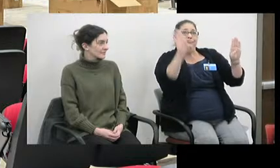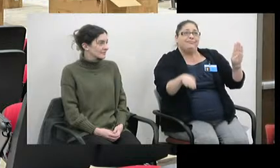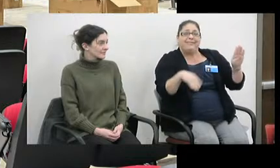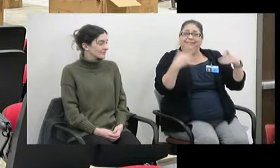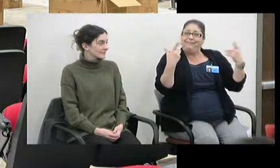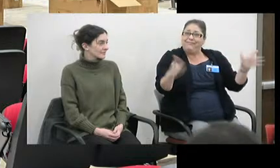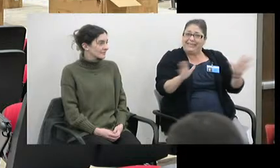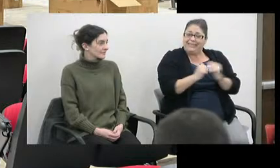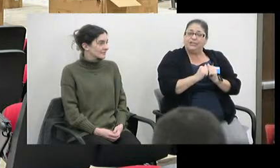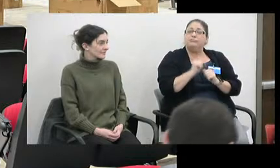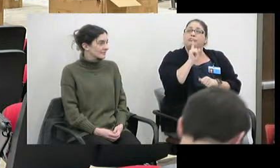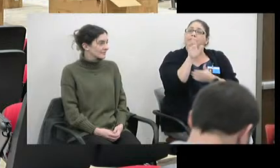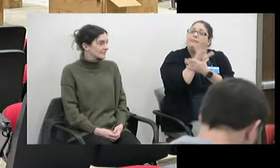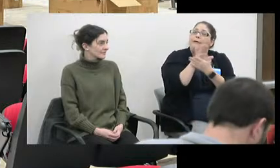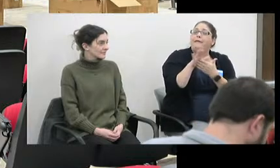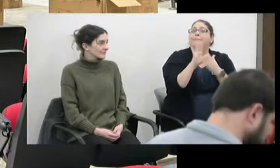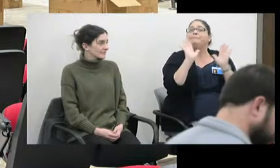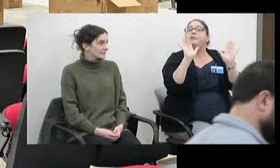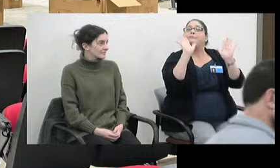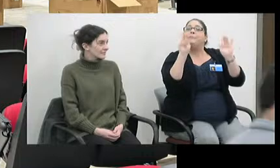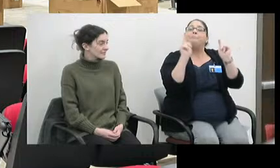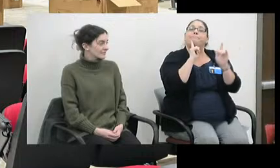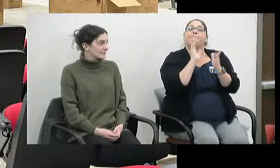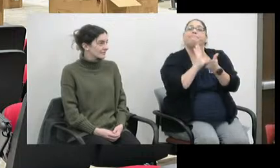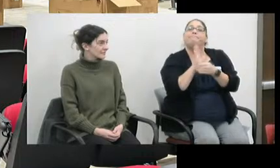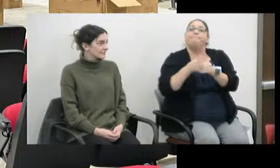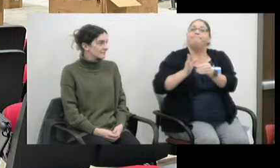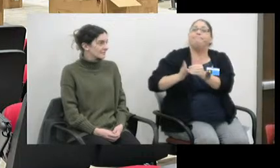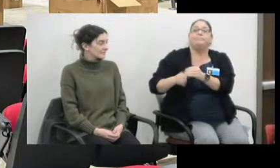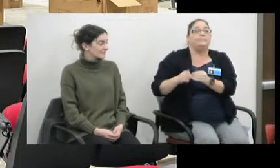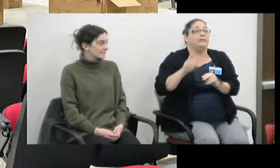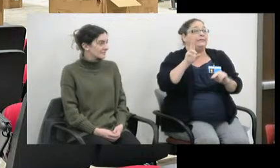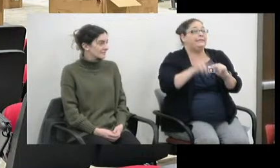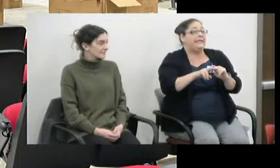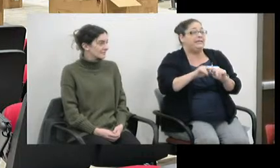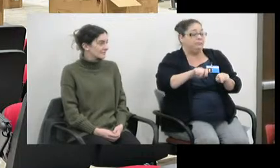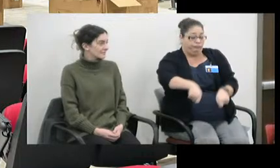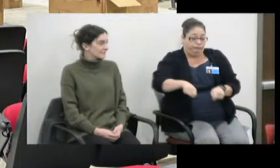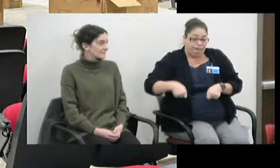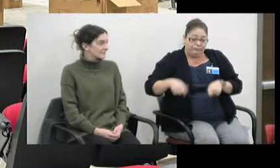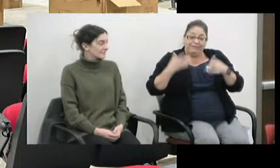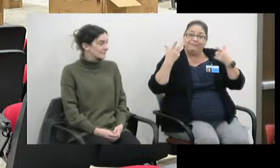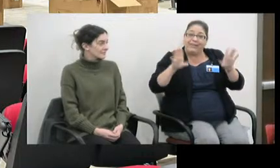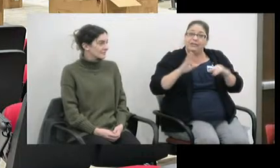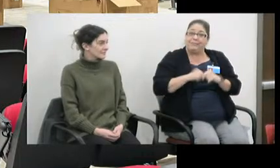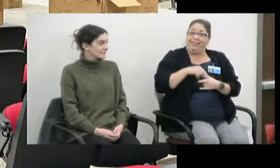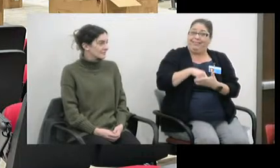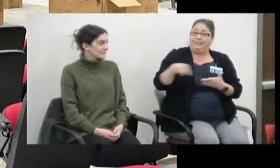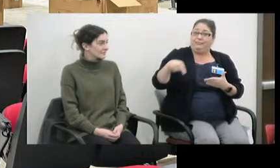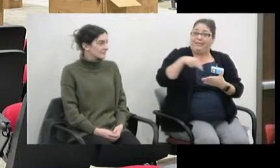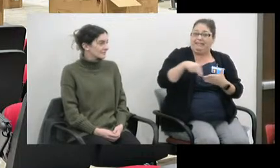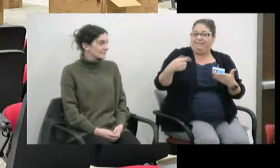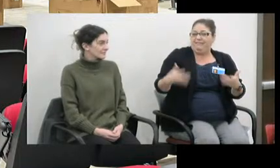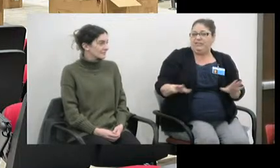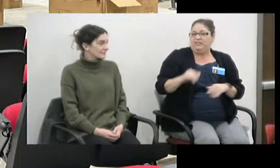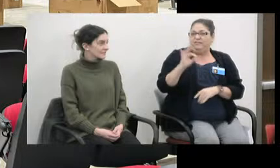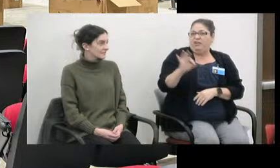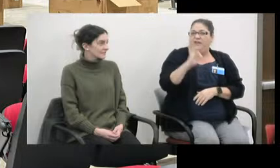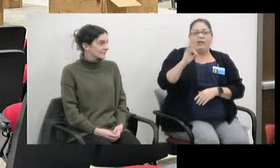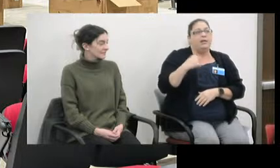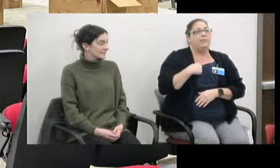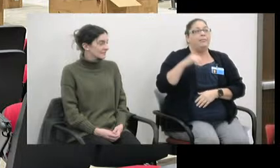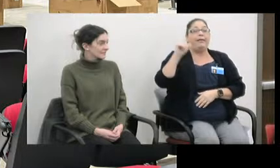touch-up. Seats are being installed. They'll be complete by the end of the week. We've got some panels,